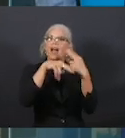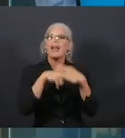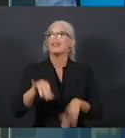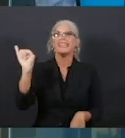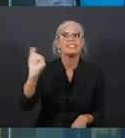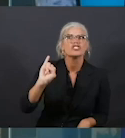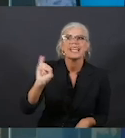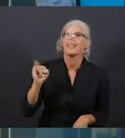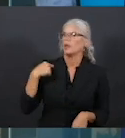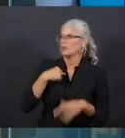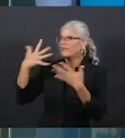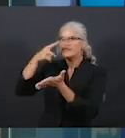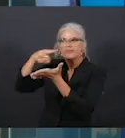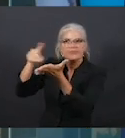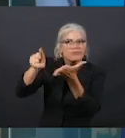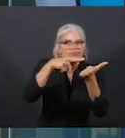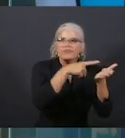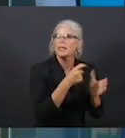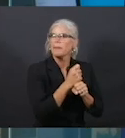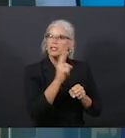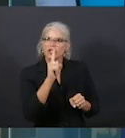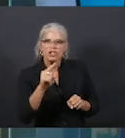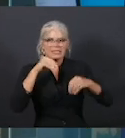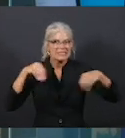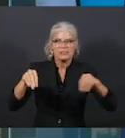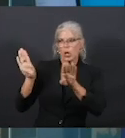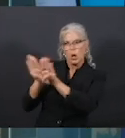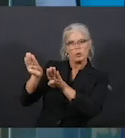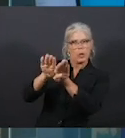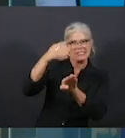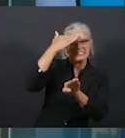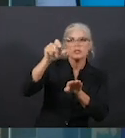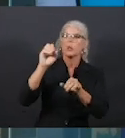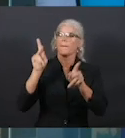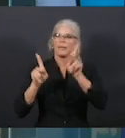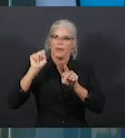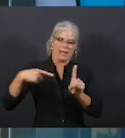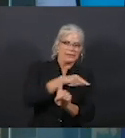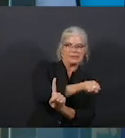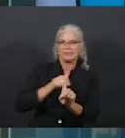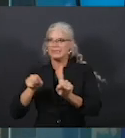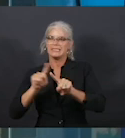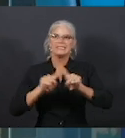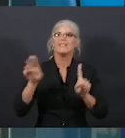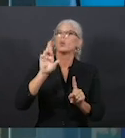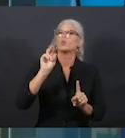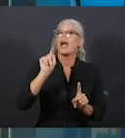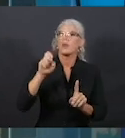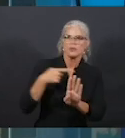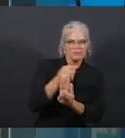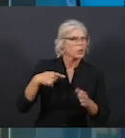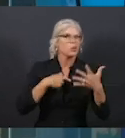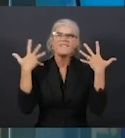We secure those projects and shut those projects down so people can move around freely. We've been preparing our